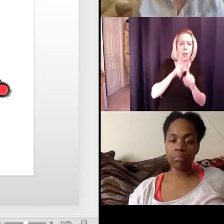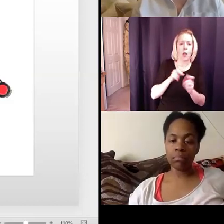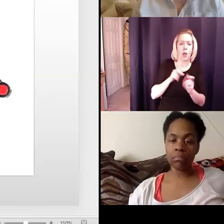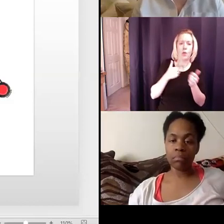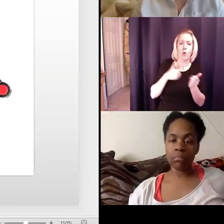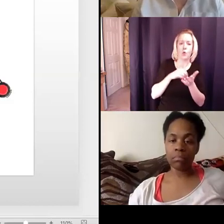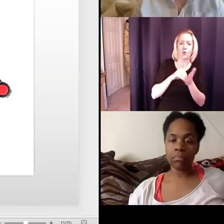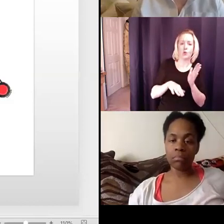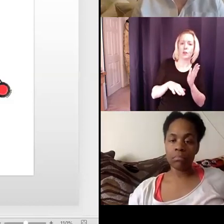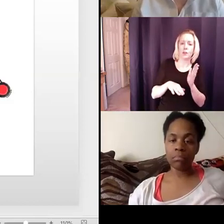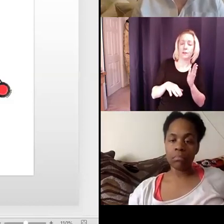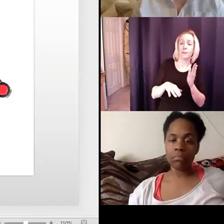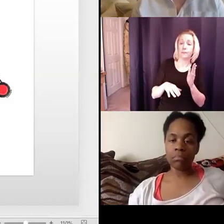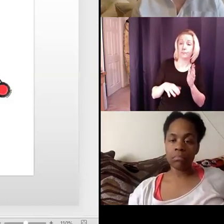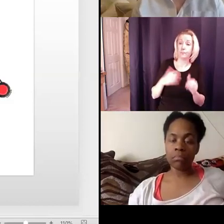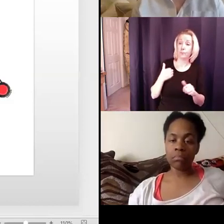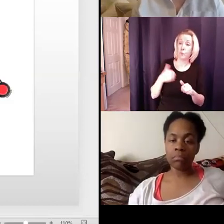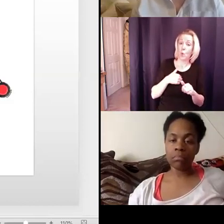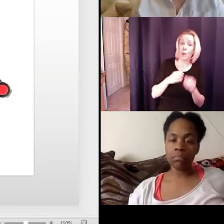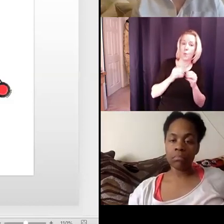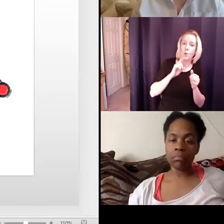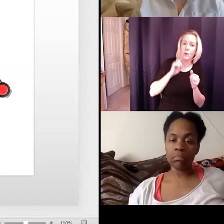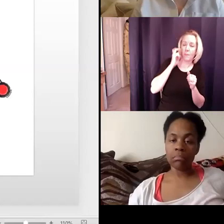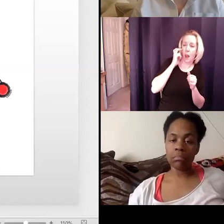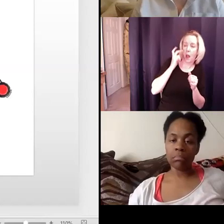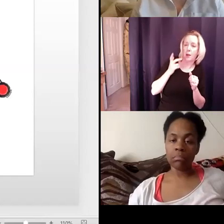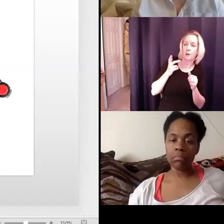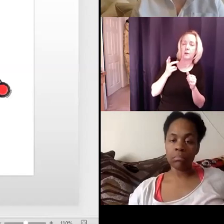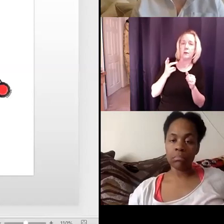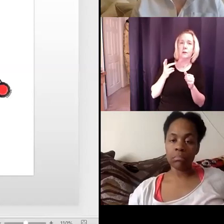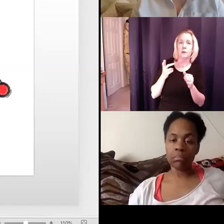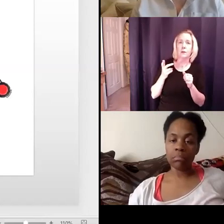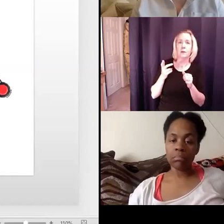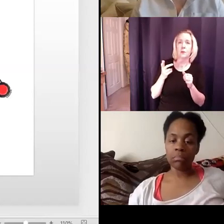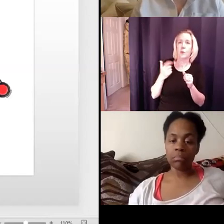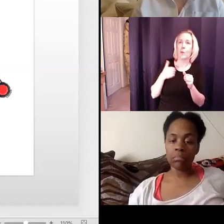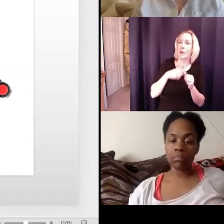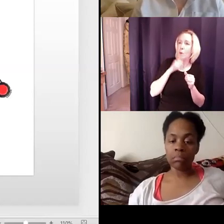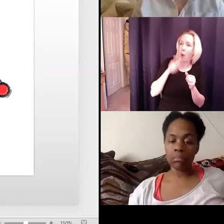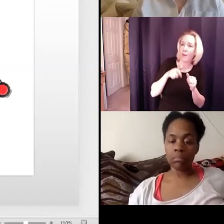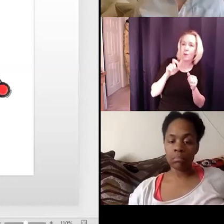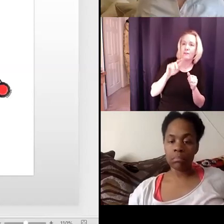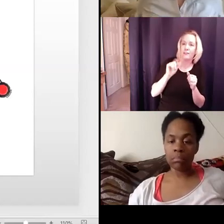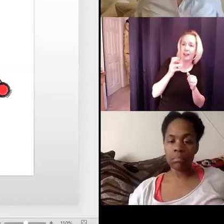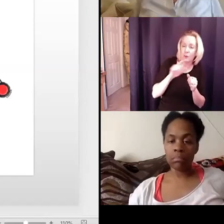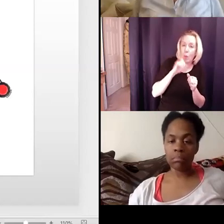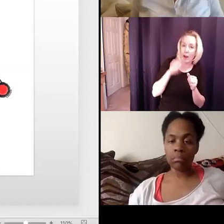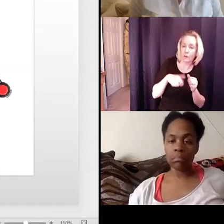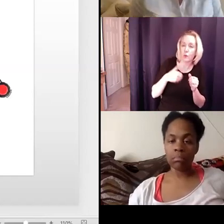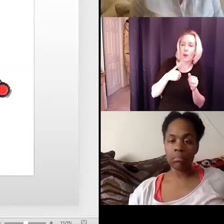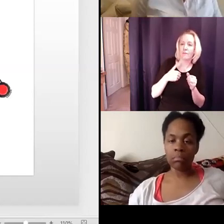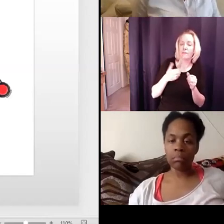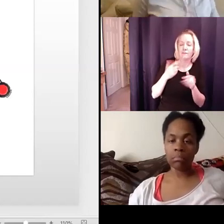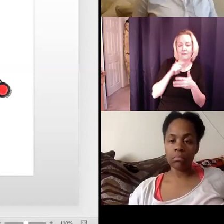very much come on the deaf blind side, come from the perspective of we don't have to have text for it to